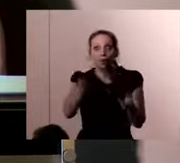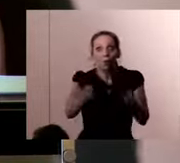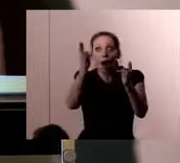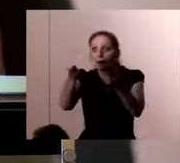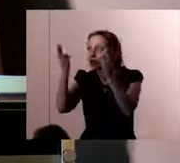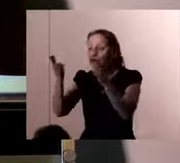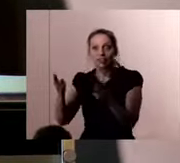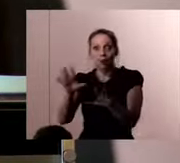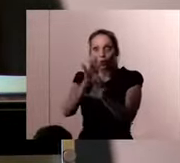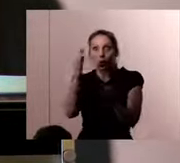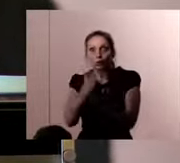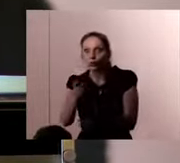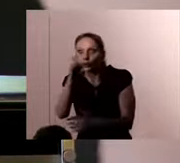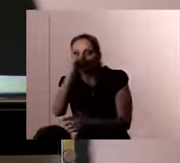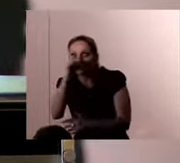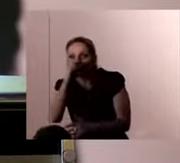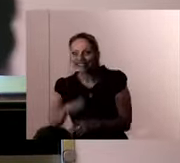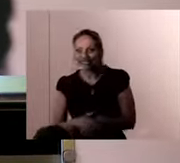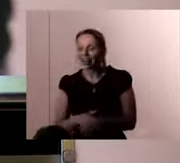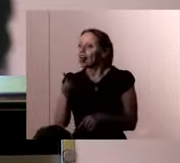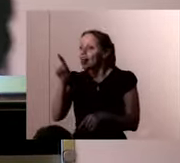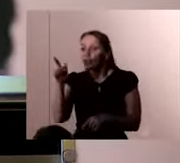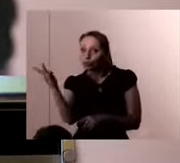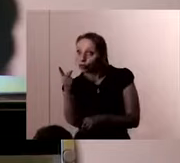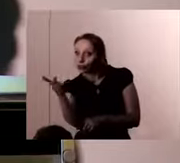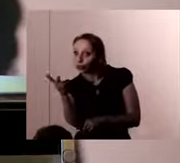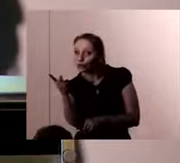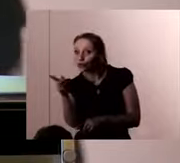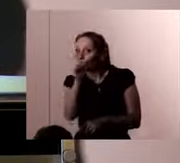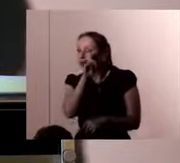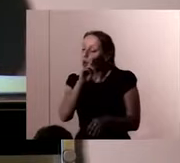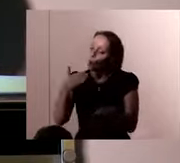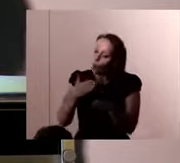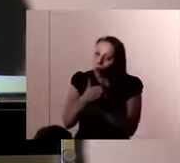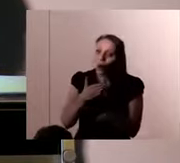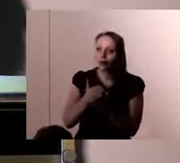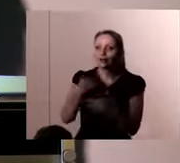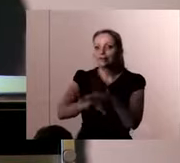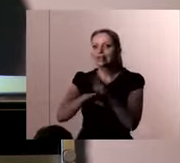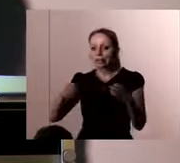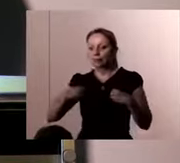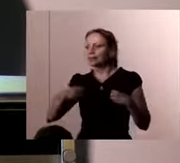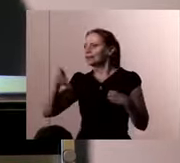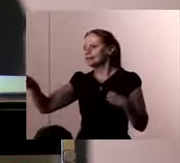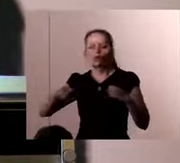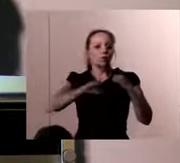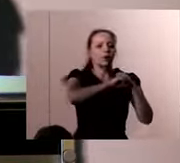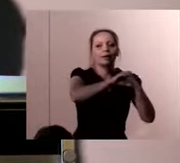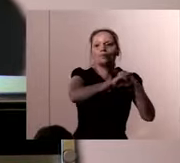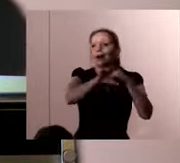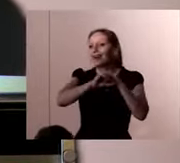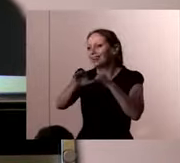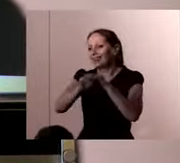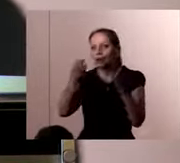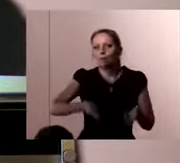sisters. They were assistants who worked in the firm that was marketing the apartments that appeared in the TV show.